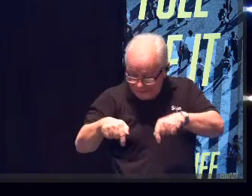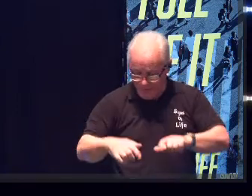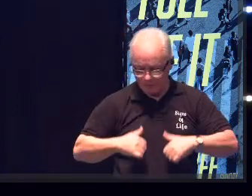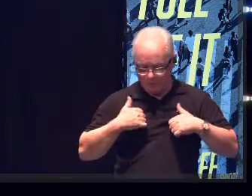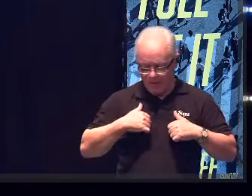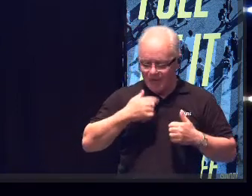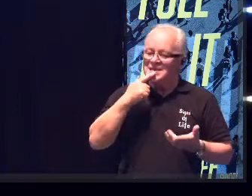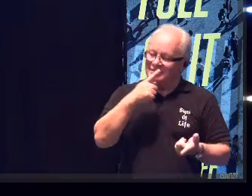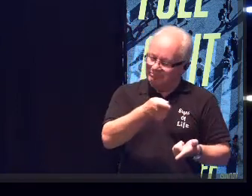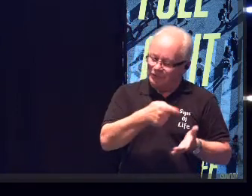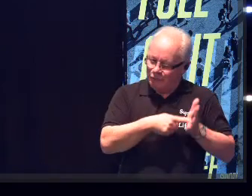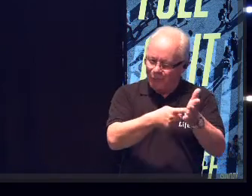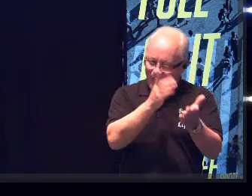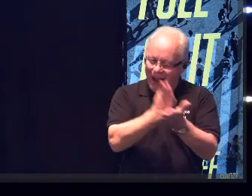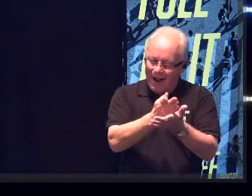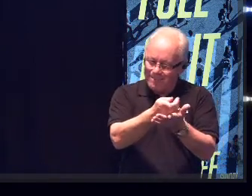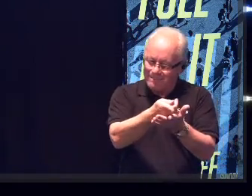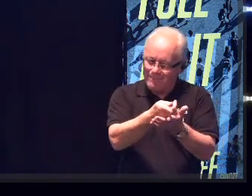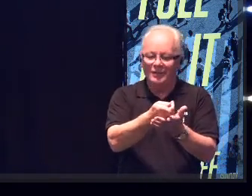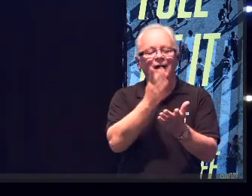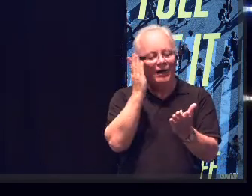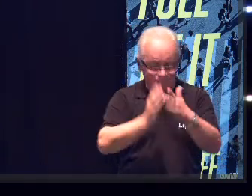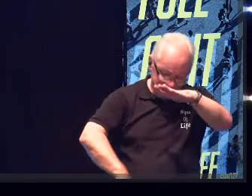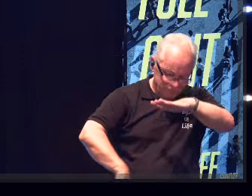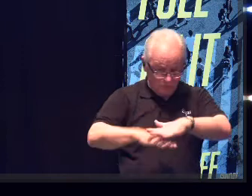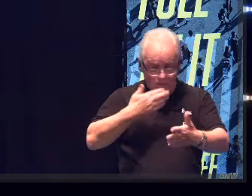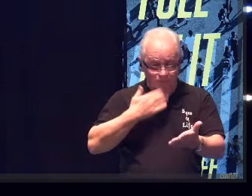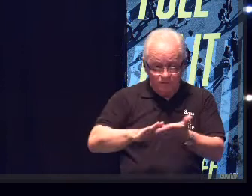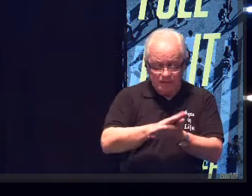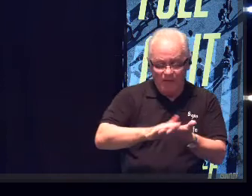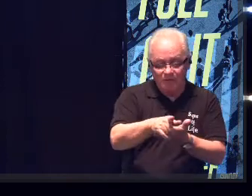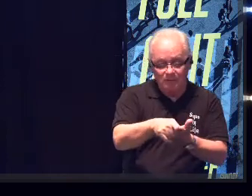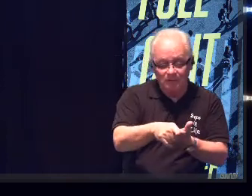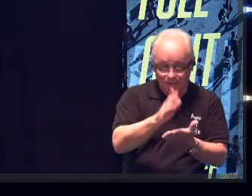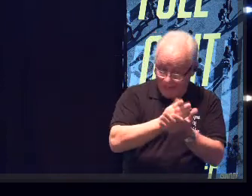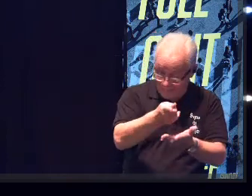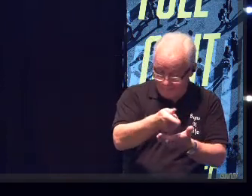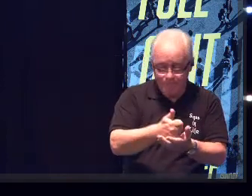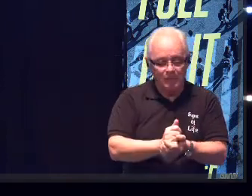Now, maybe he needs to assure you this morning that you have been forgiven.